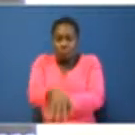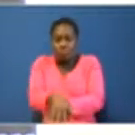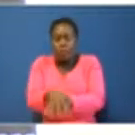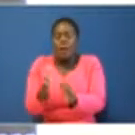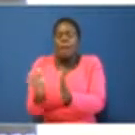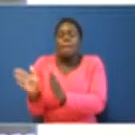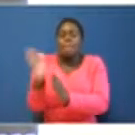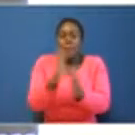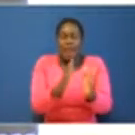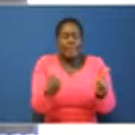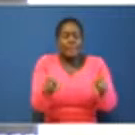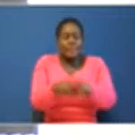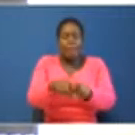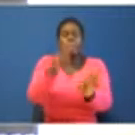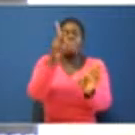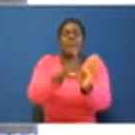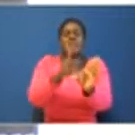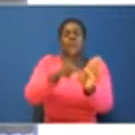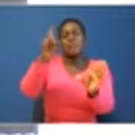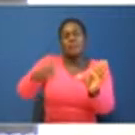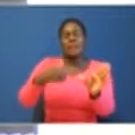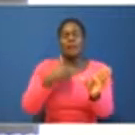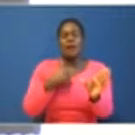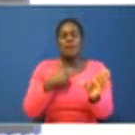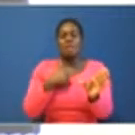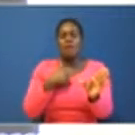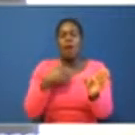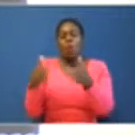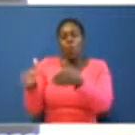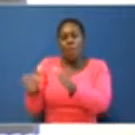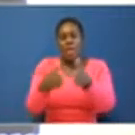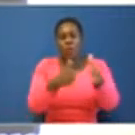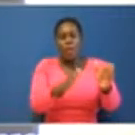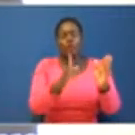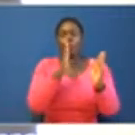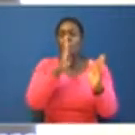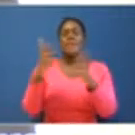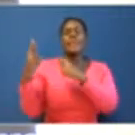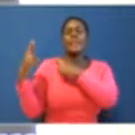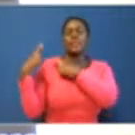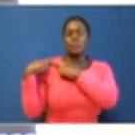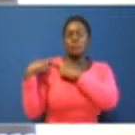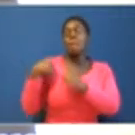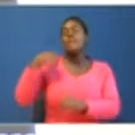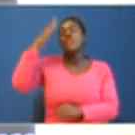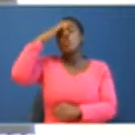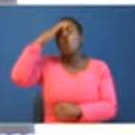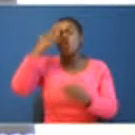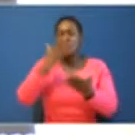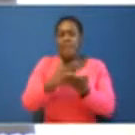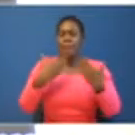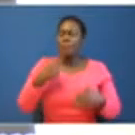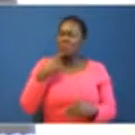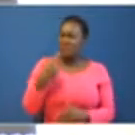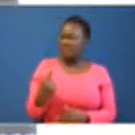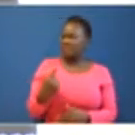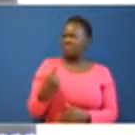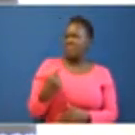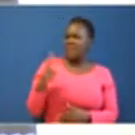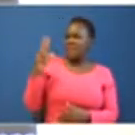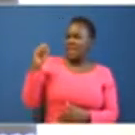and planning is participatory so it's meant to be a mechanism of accountability so i know that people were saying